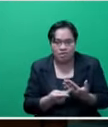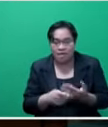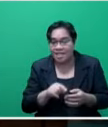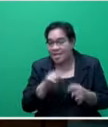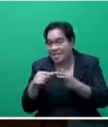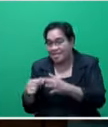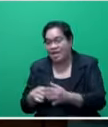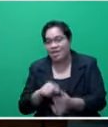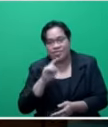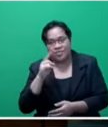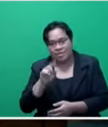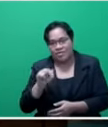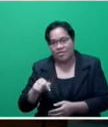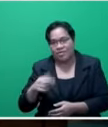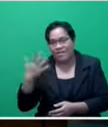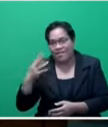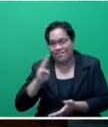million.